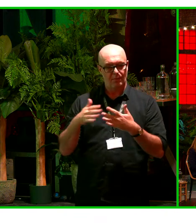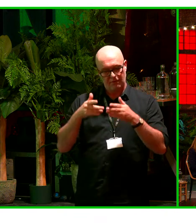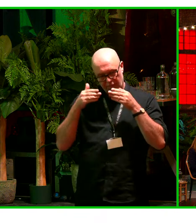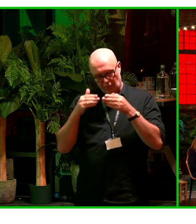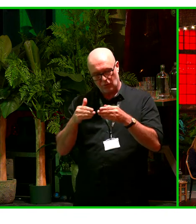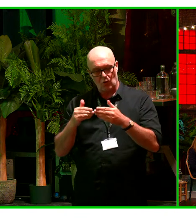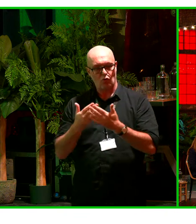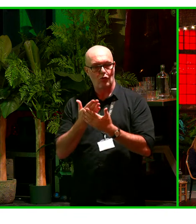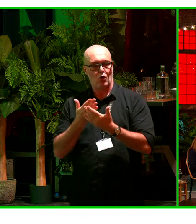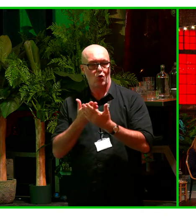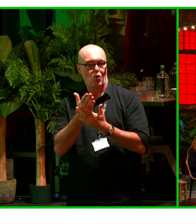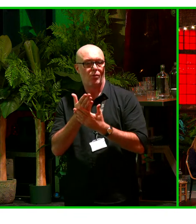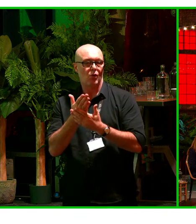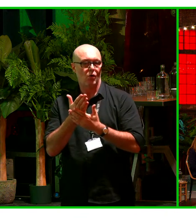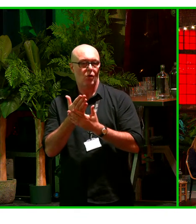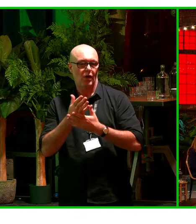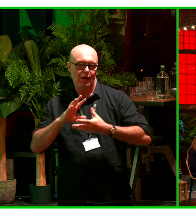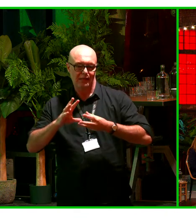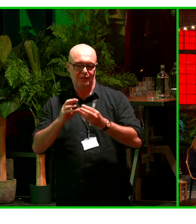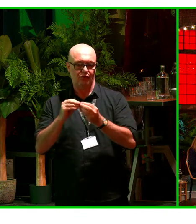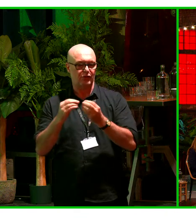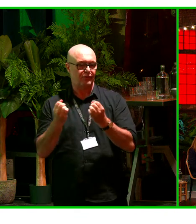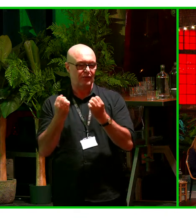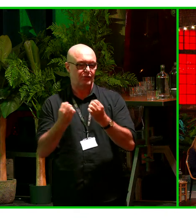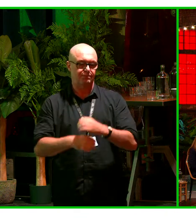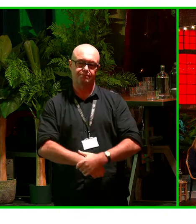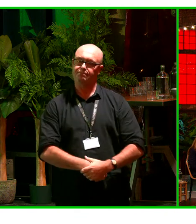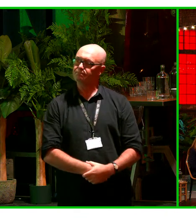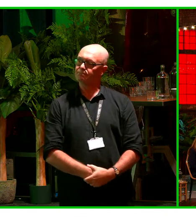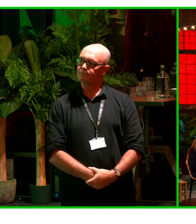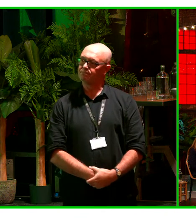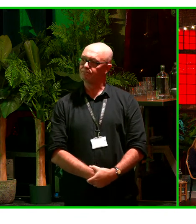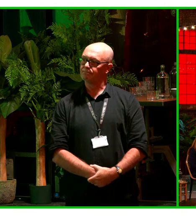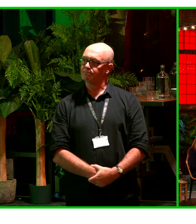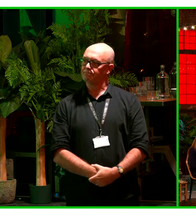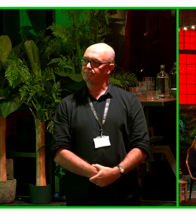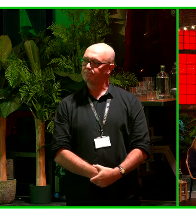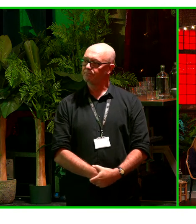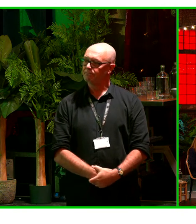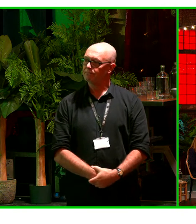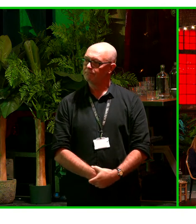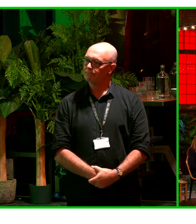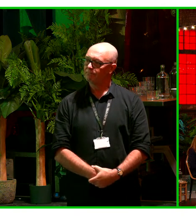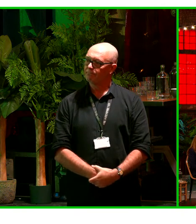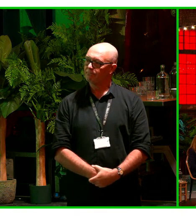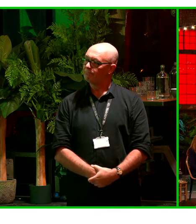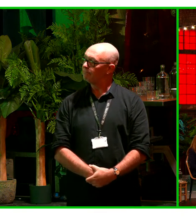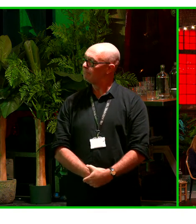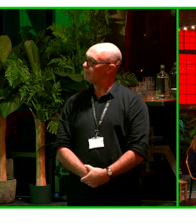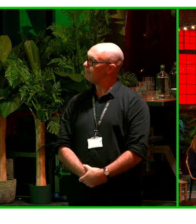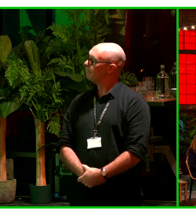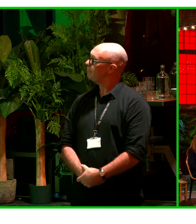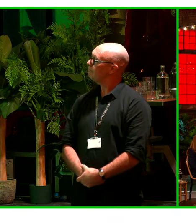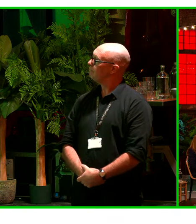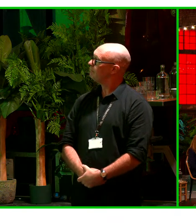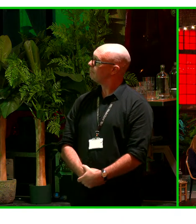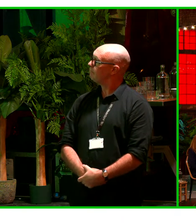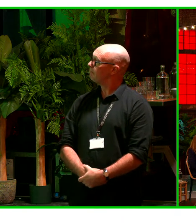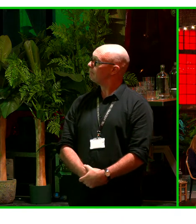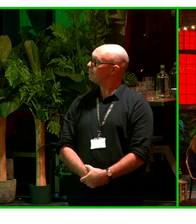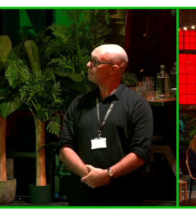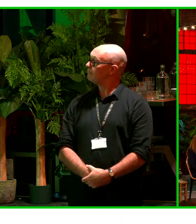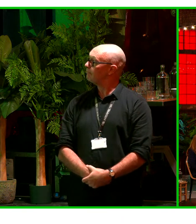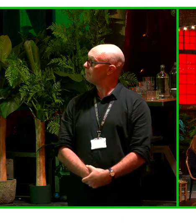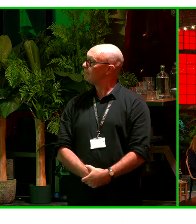generation with the SP Energy Network's distribution grid. Just as a bit of a sense of scale, a bit of a fact check as I was doing my